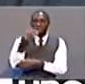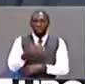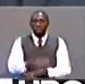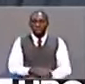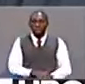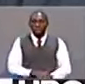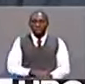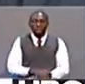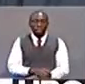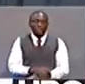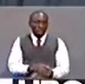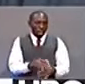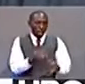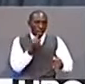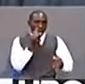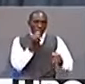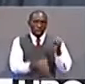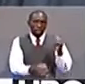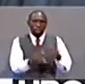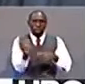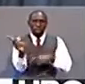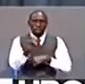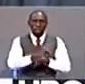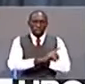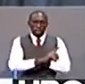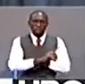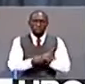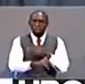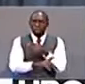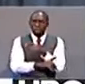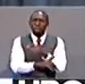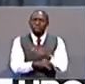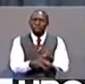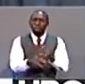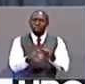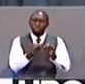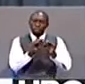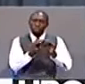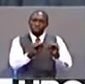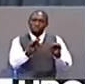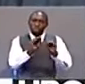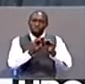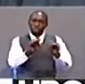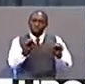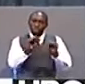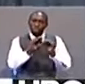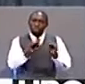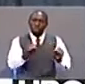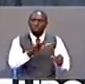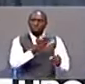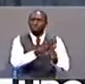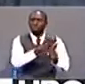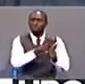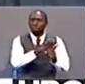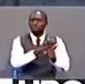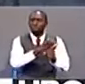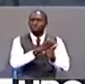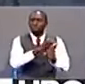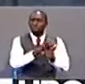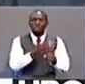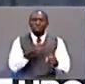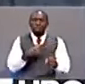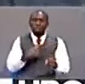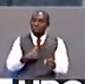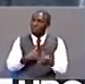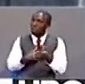his last day he talked about a number of things. I happened to be on the